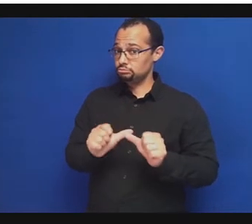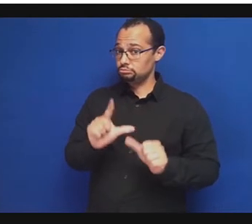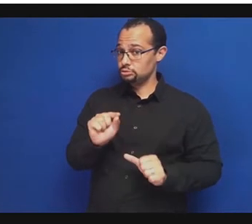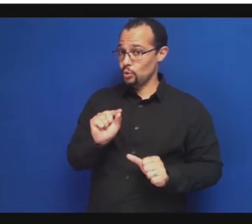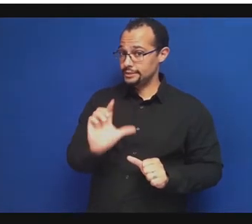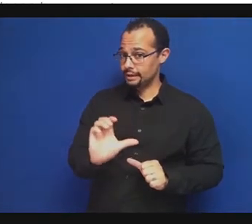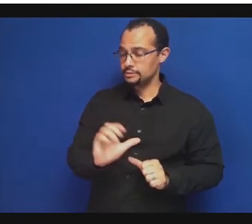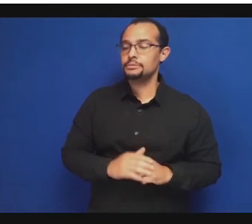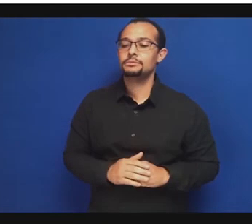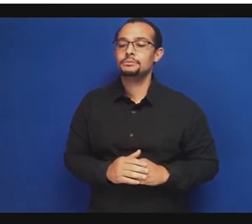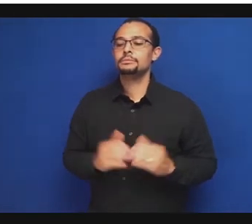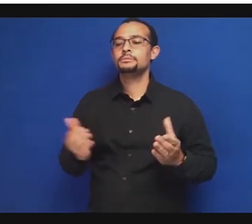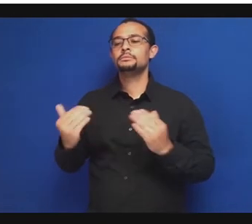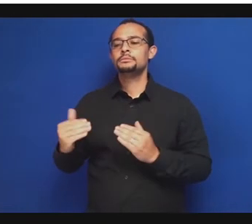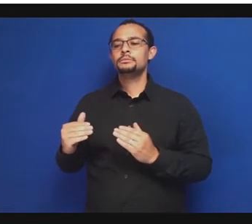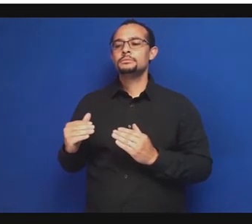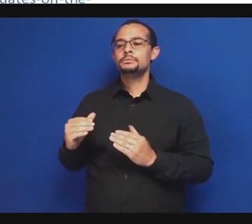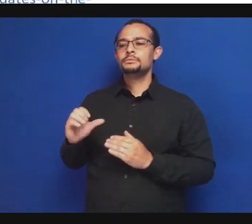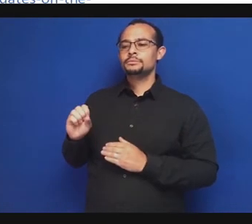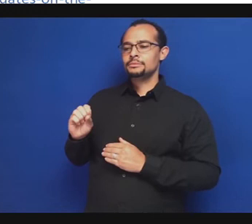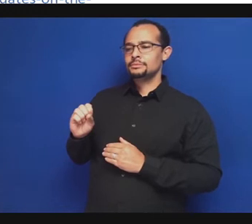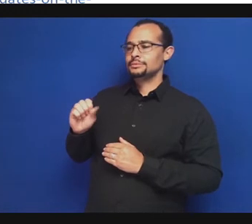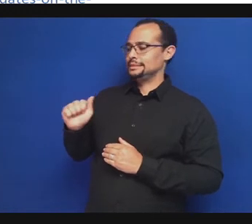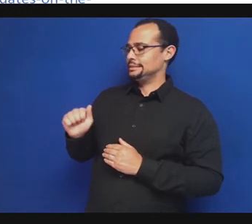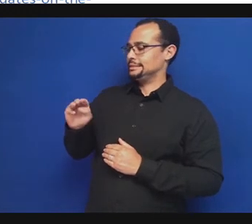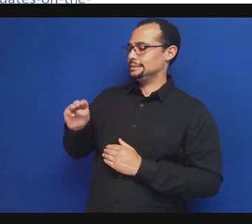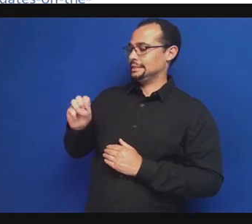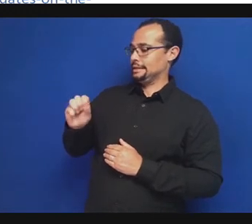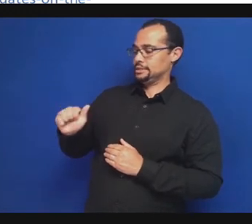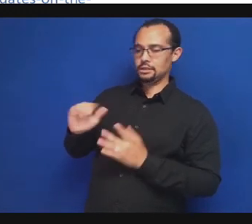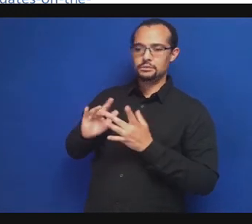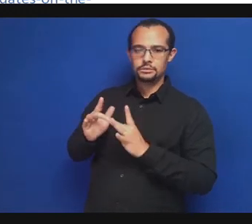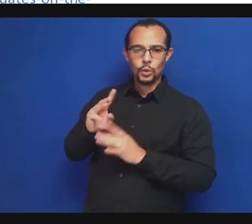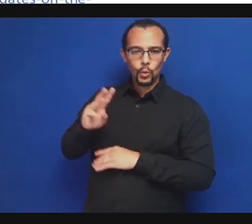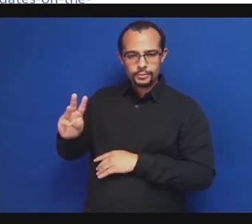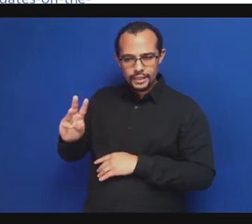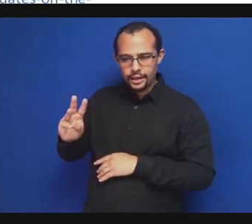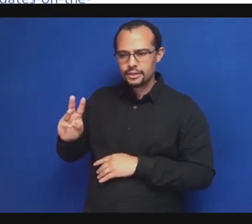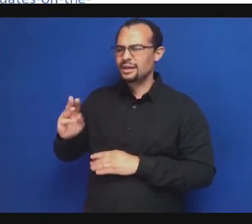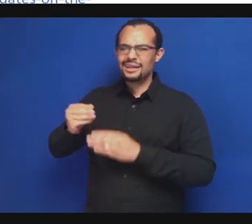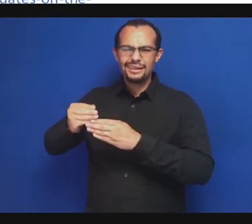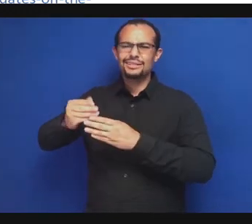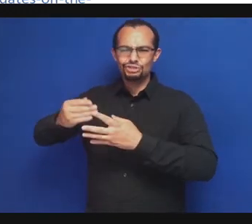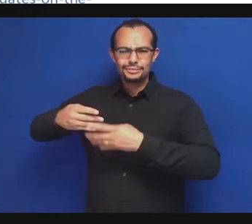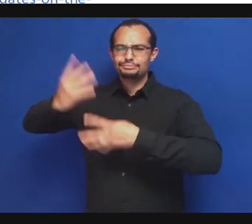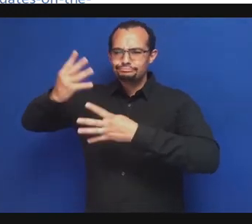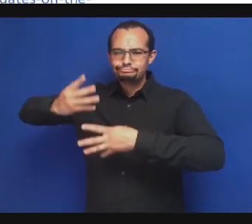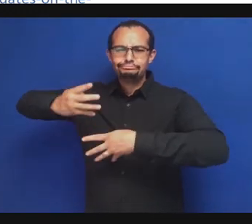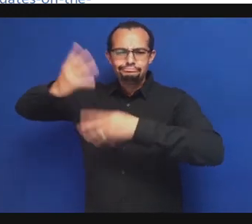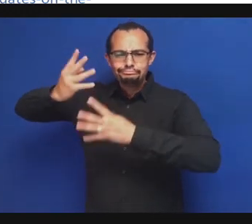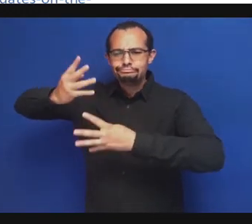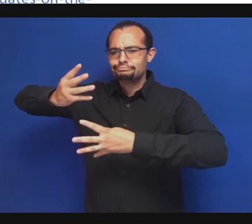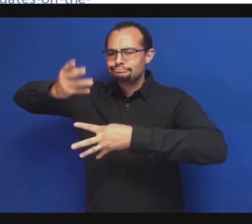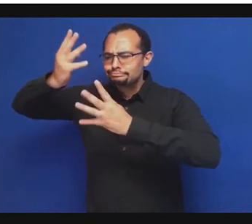go on quite a bit. Again, we want to make sure we had a little something for everyone to access and